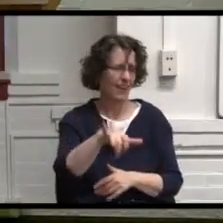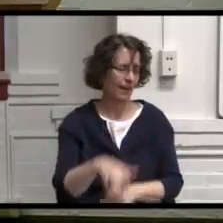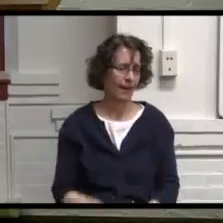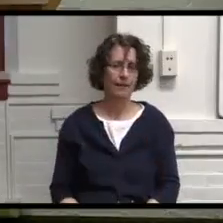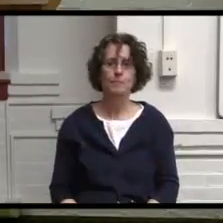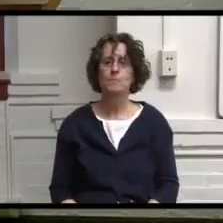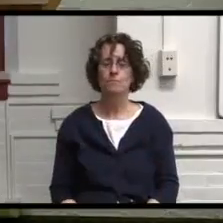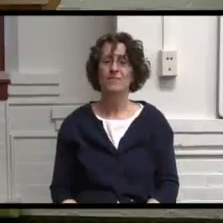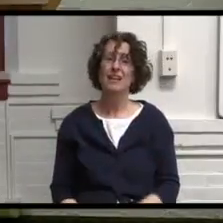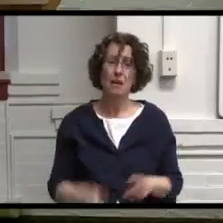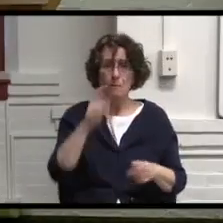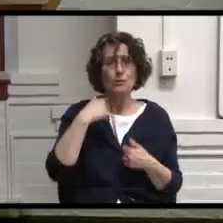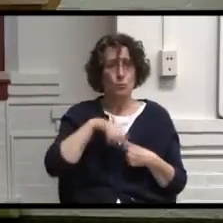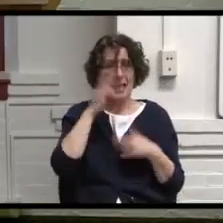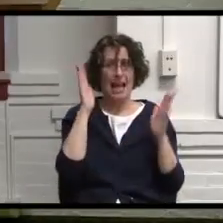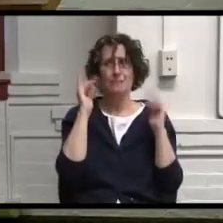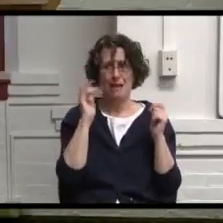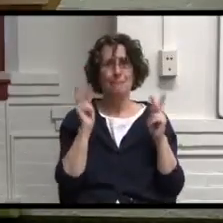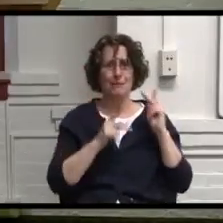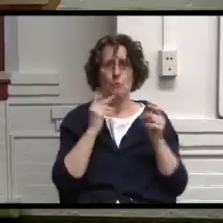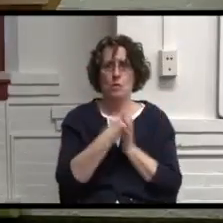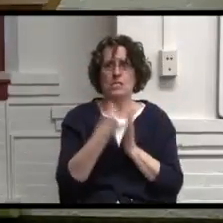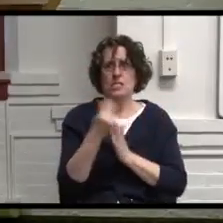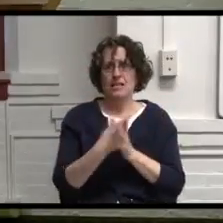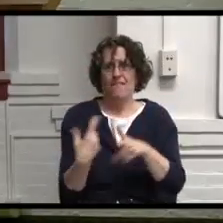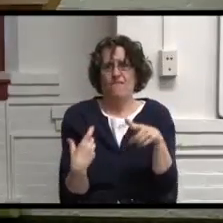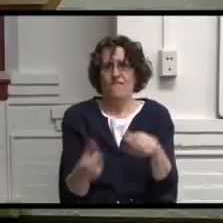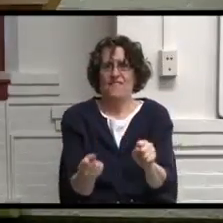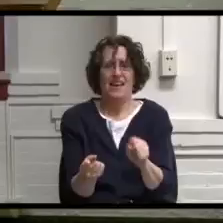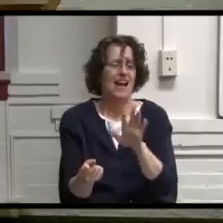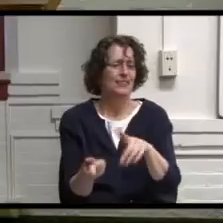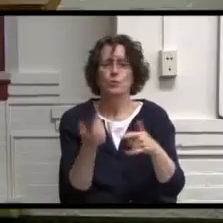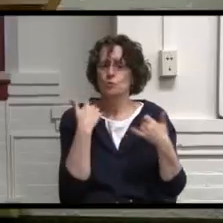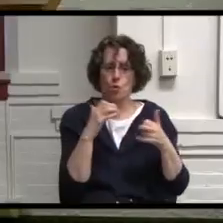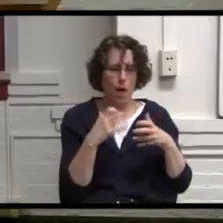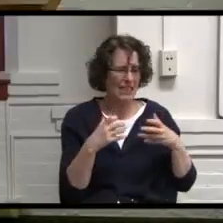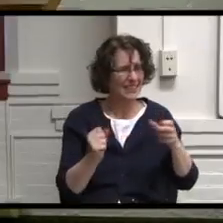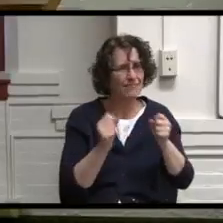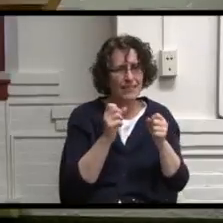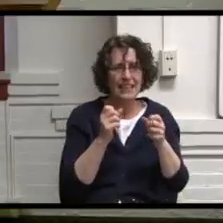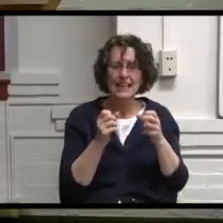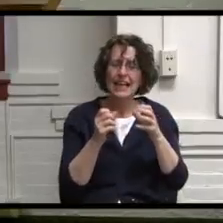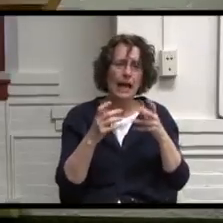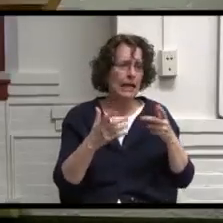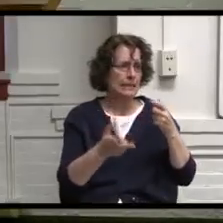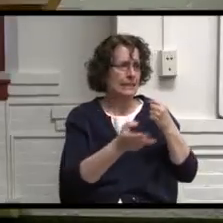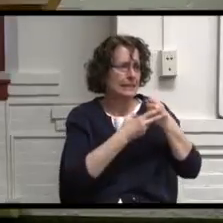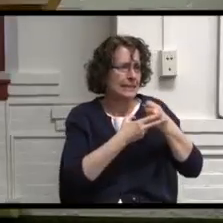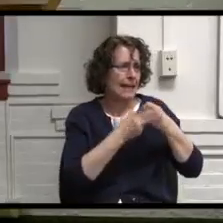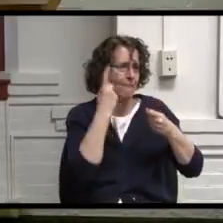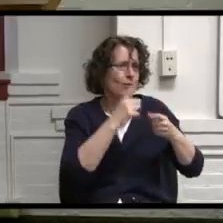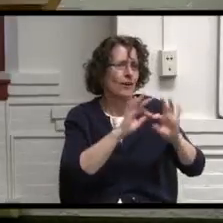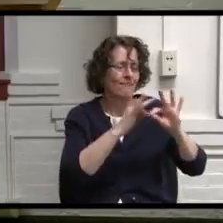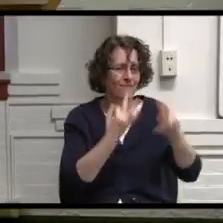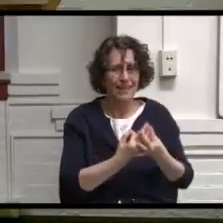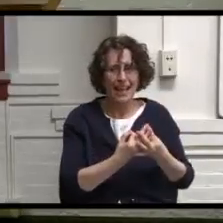be crowded, it just makes sense to have it that way rather than sell family plots. So you've got